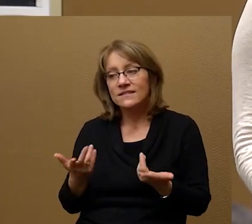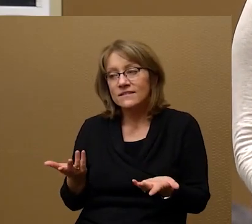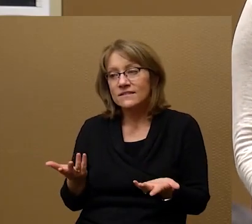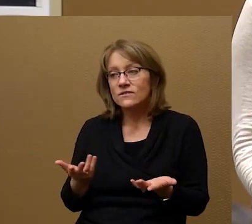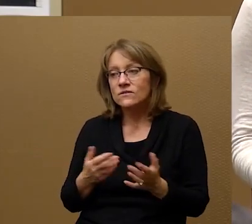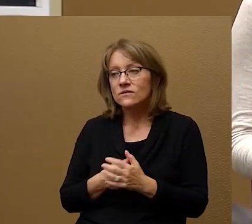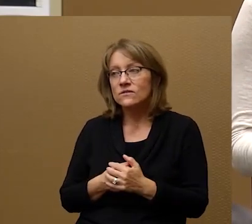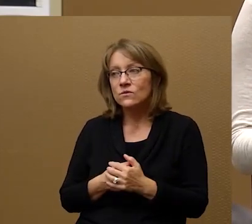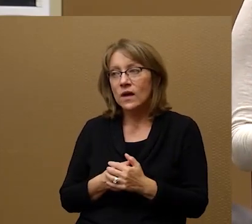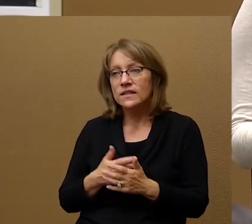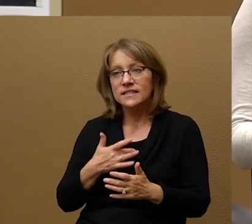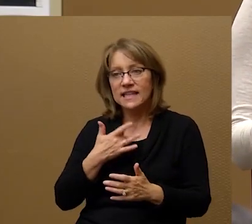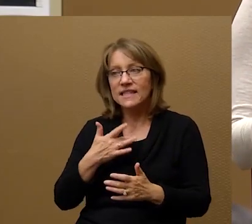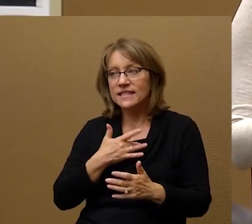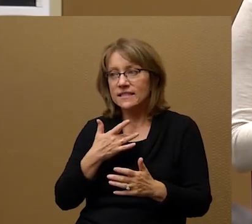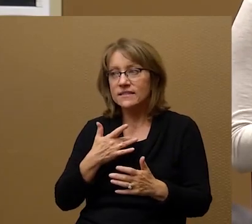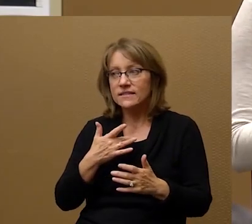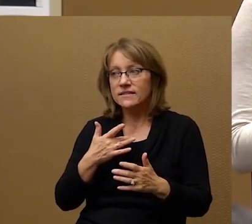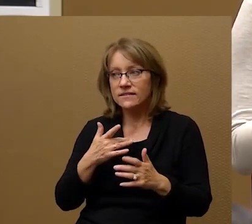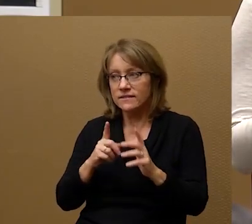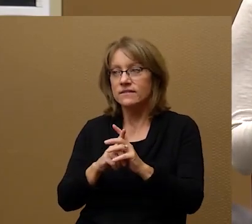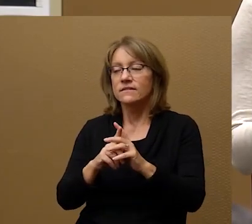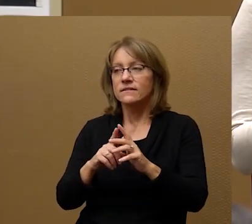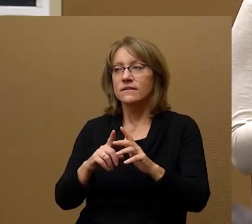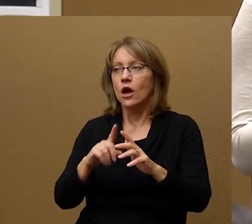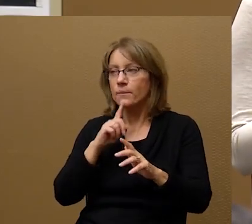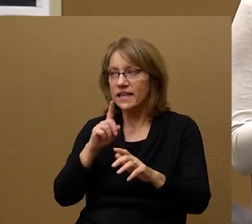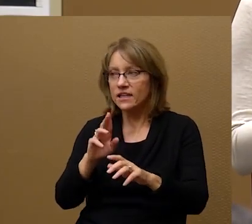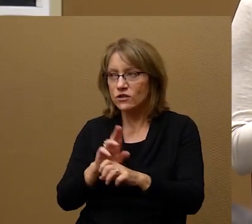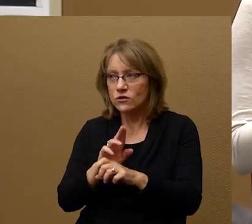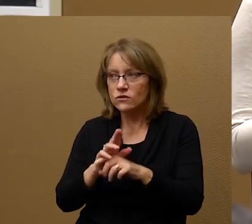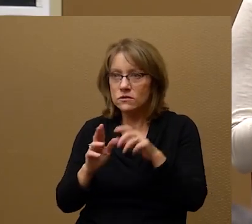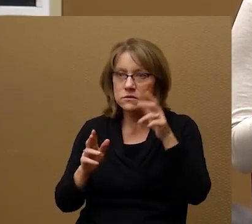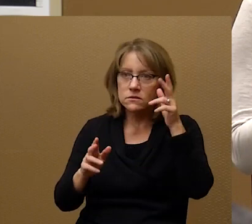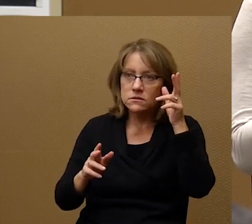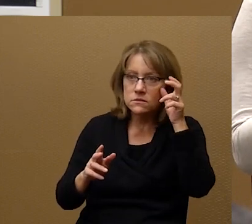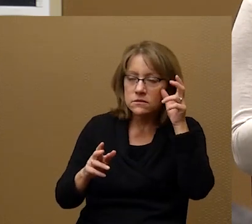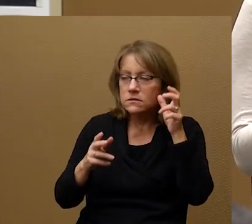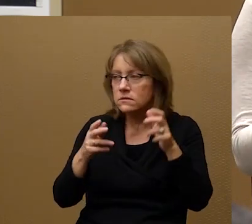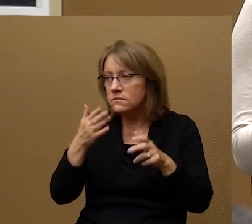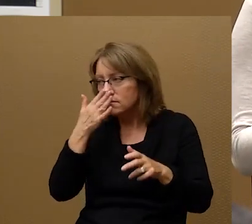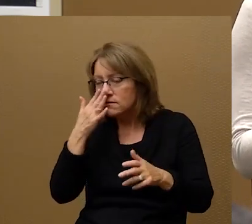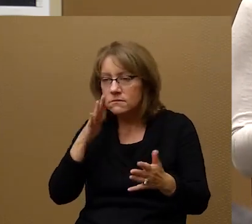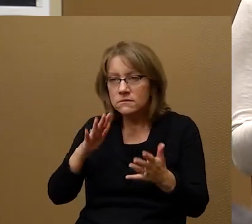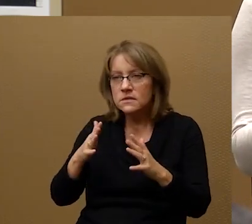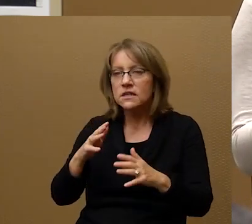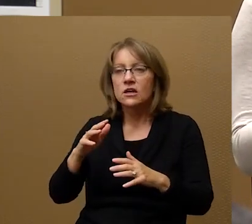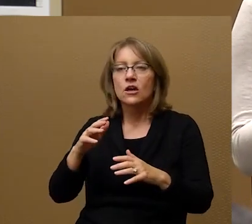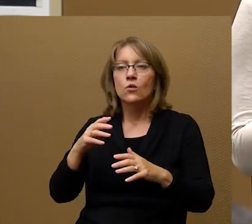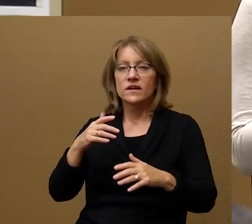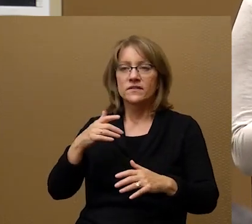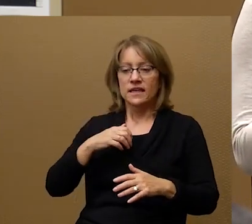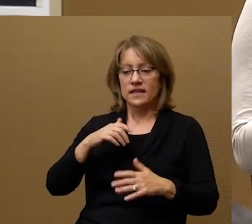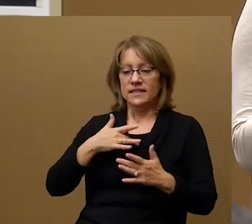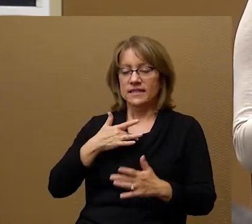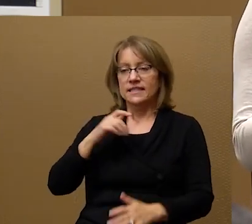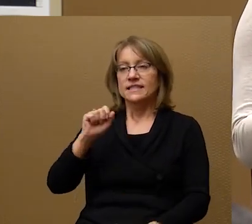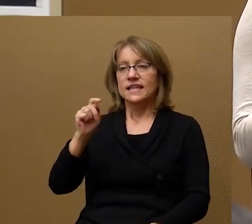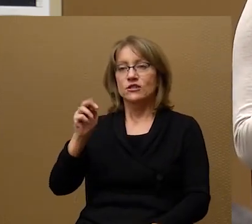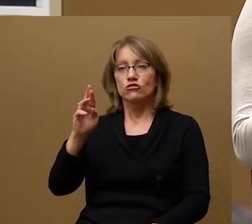into play that for kids with sensory processing, or not even just a little bit of